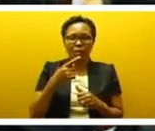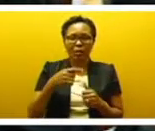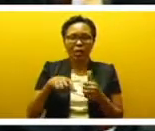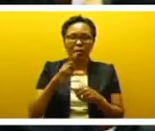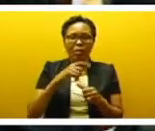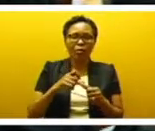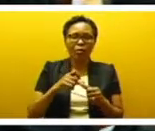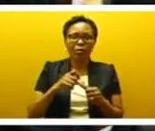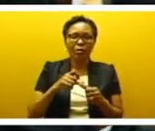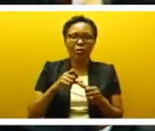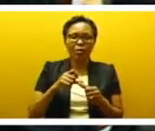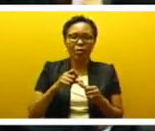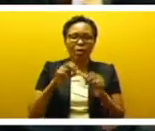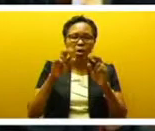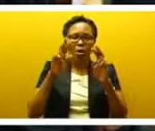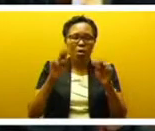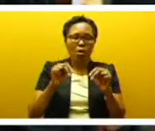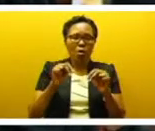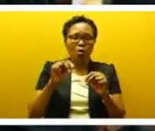agents. And